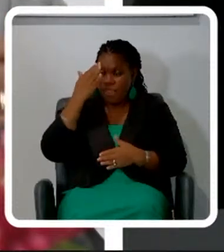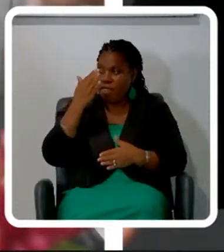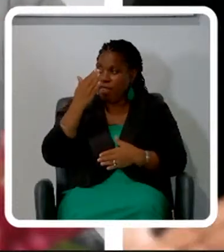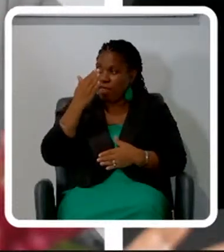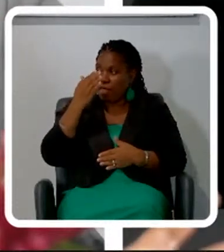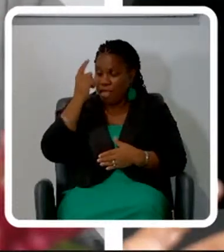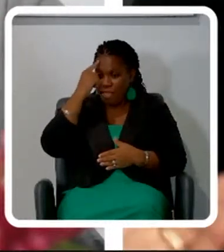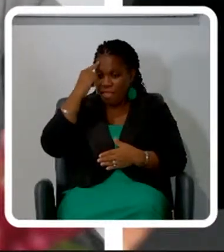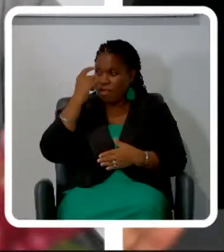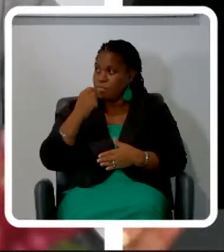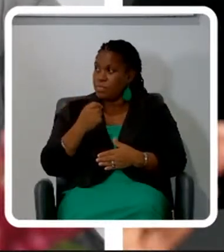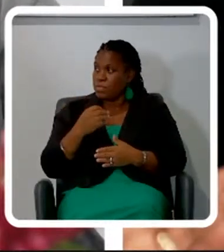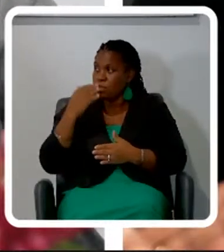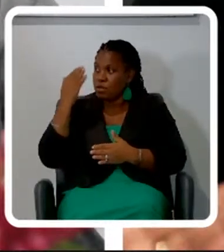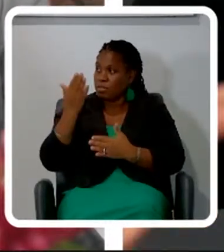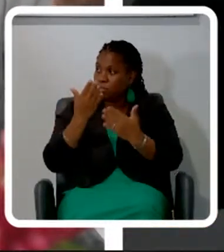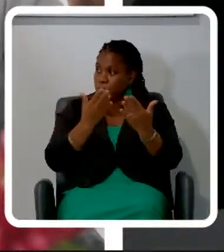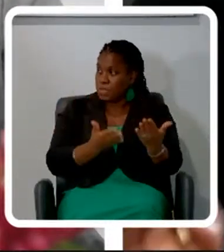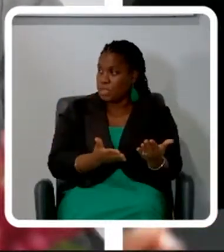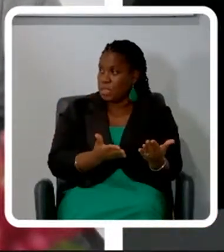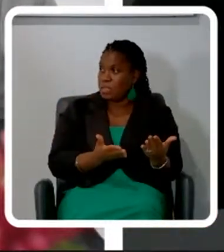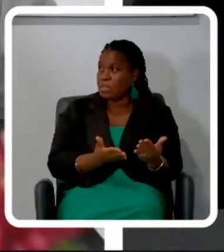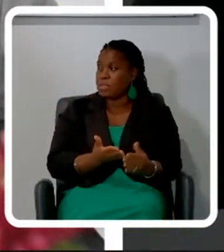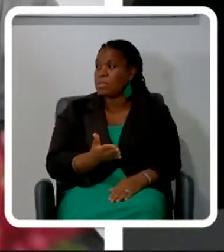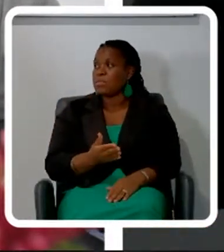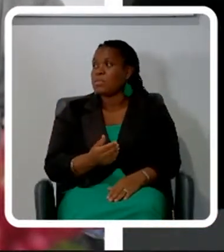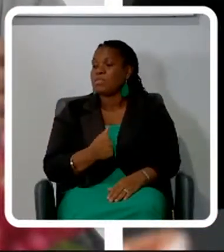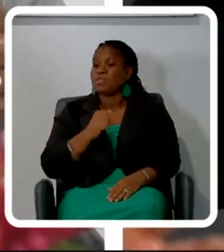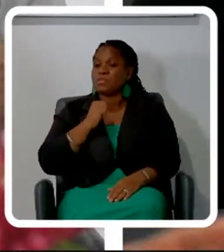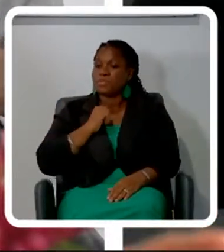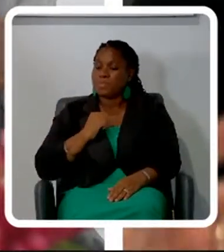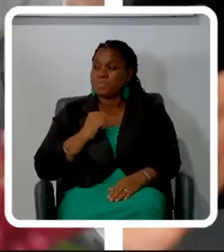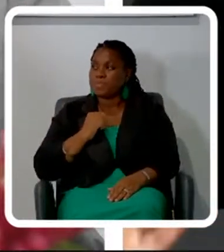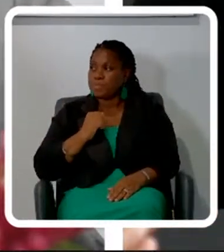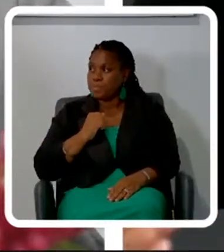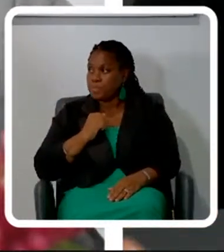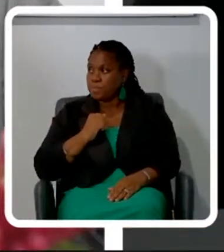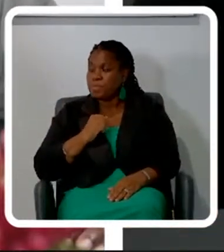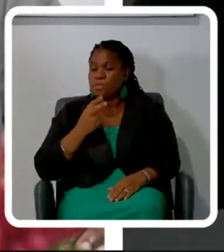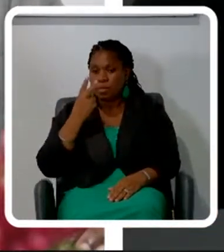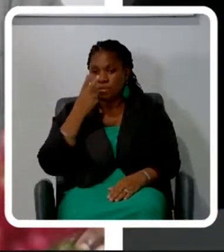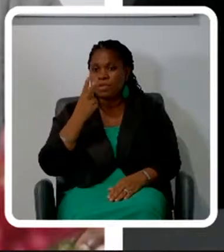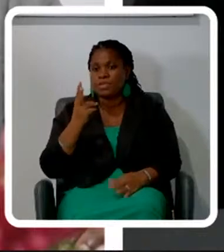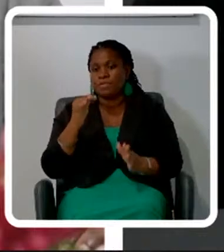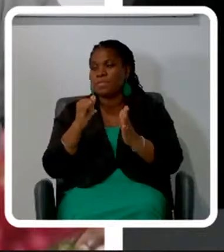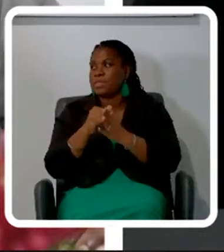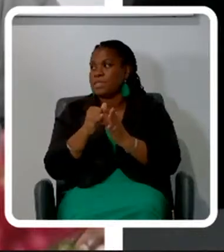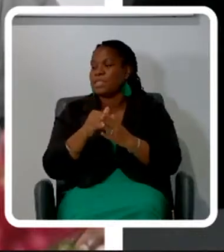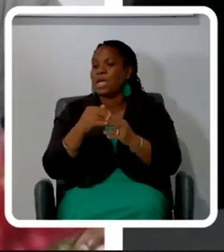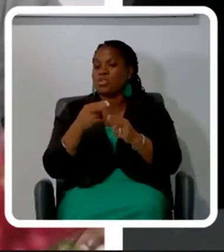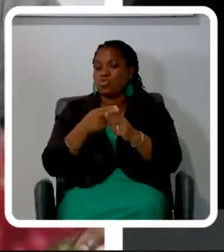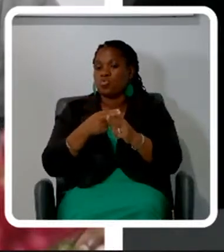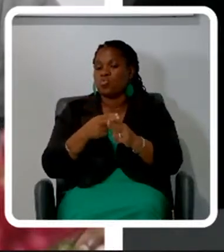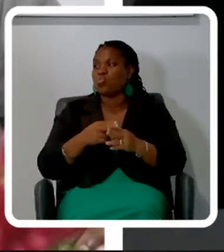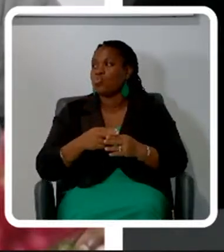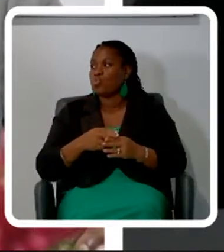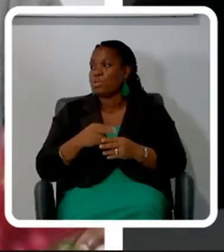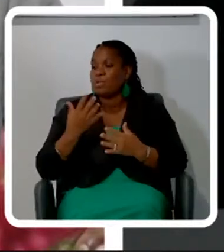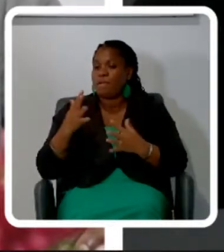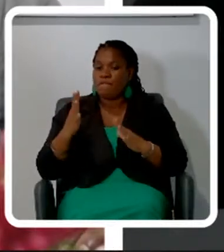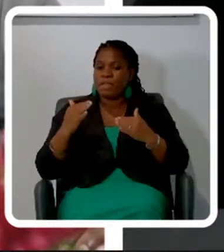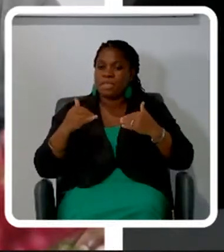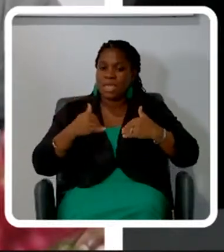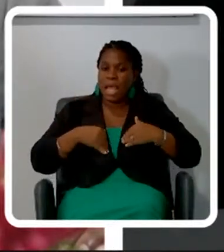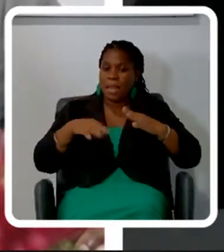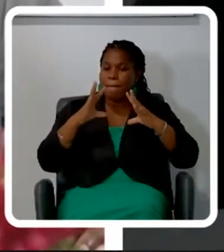Mr. Bat. You didn't get a chance to come to the handing over. I hope they would have invited you, but at least you'll see it in the press very, very soon, because that handing over took